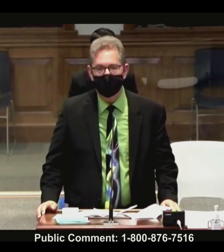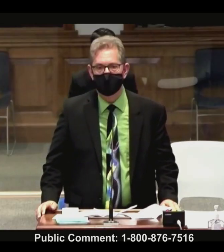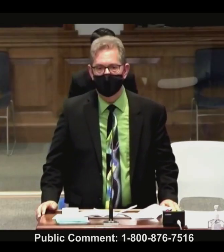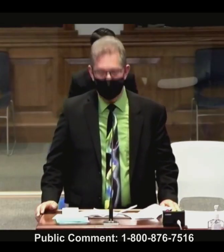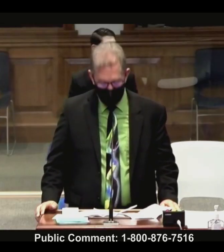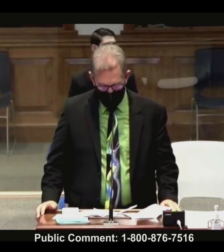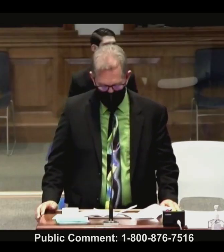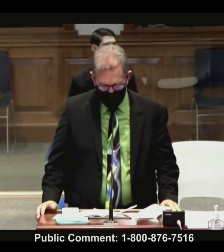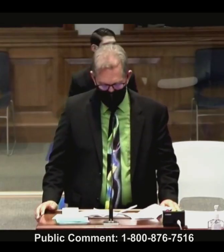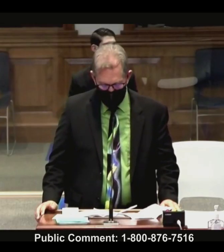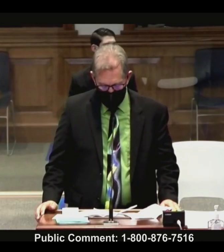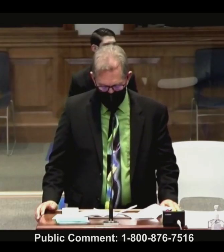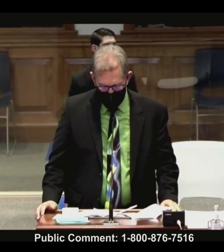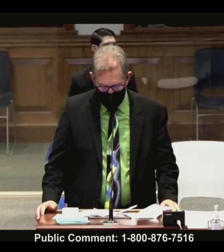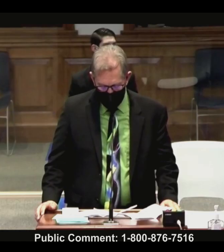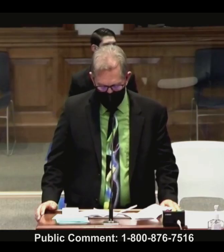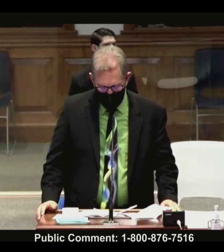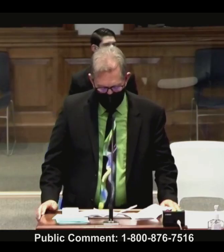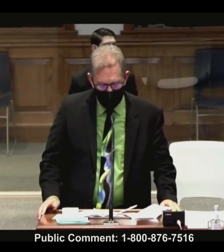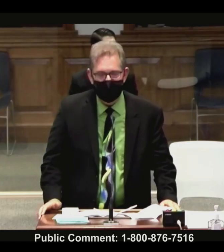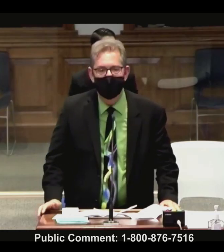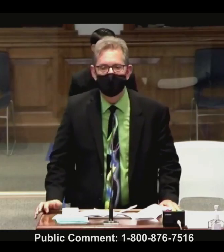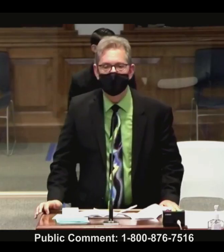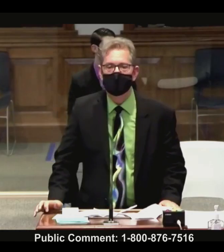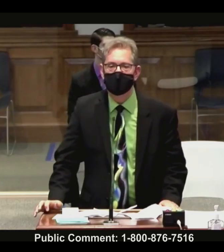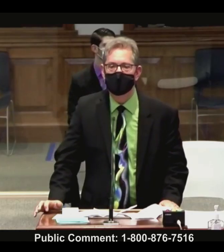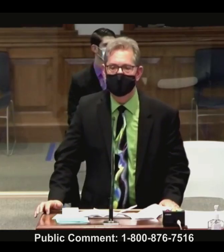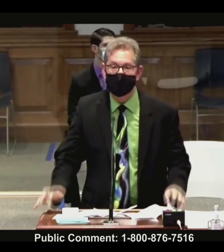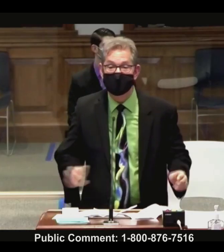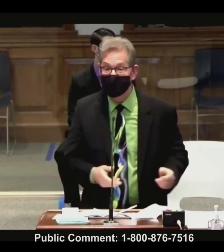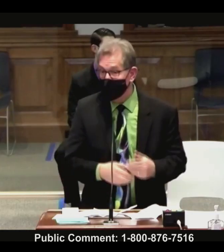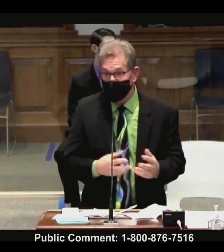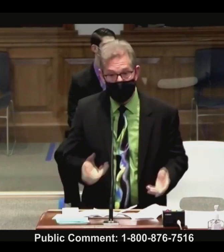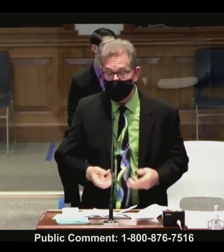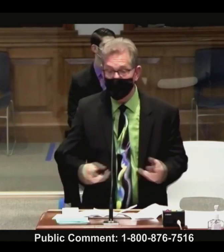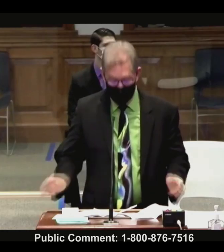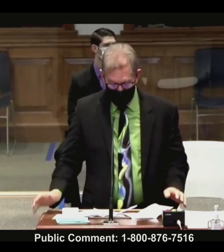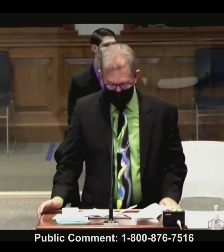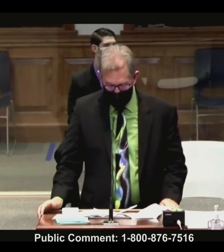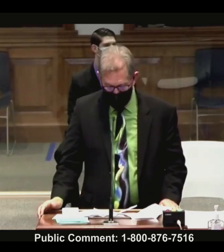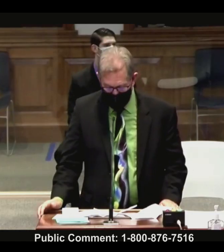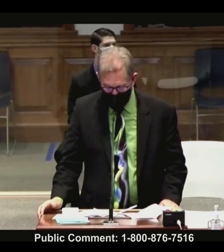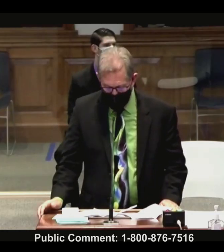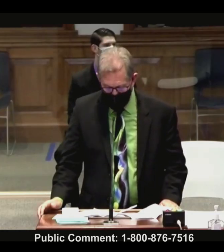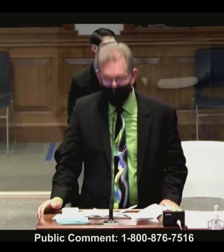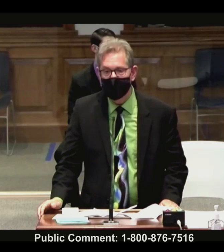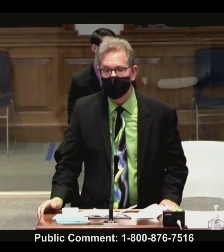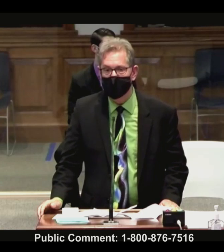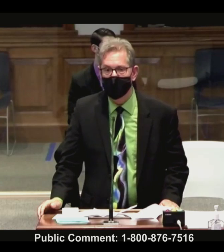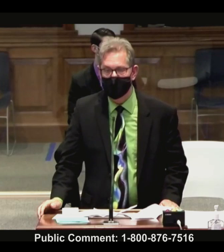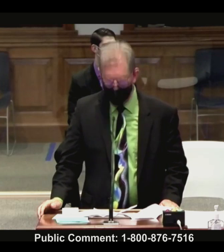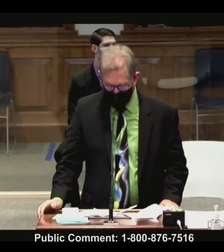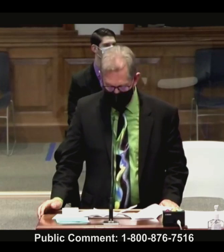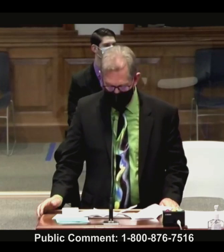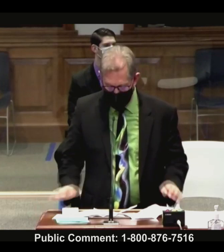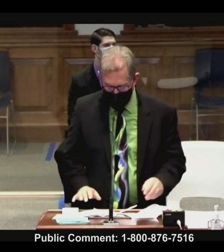PRCA department. As you may remember, during that time period when the city was changing names, well, it would have not been surprising if